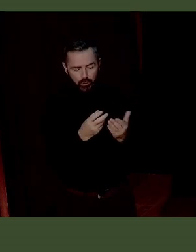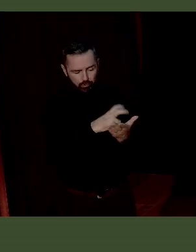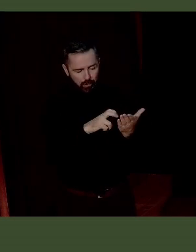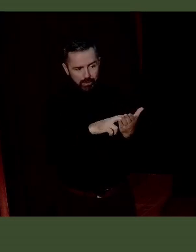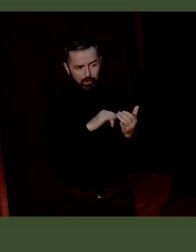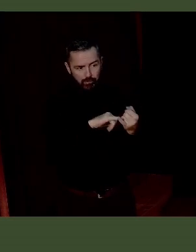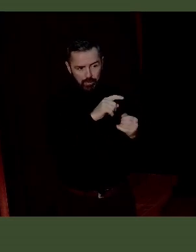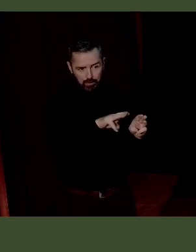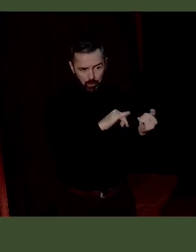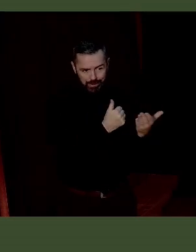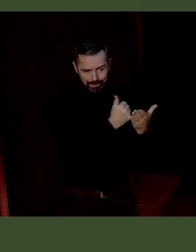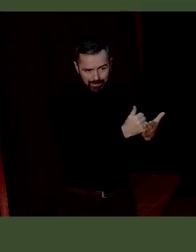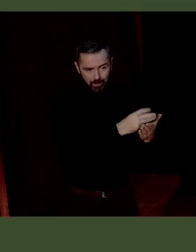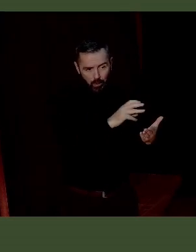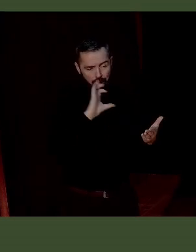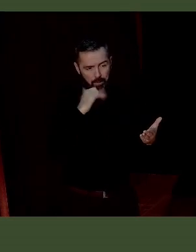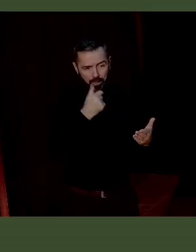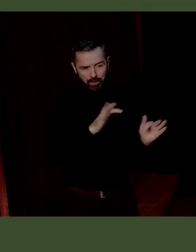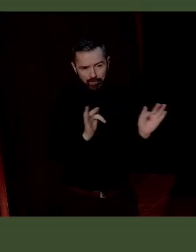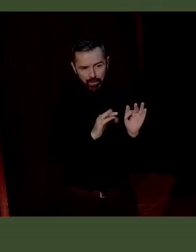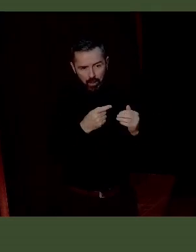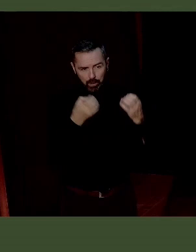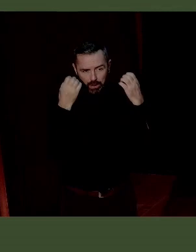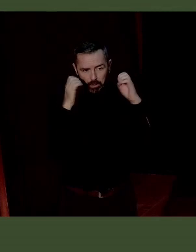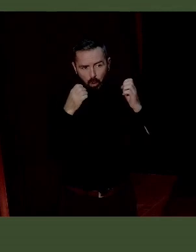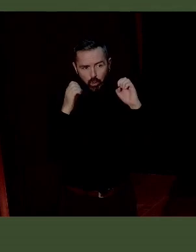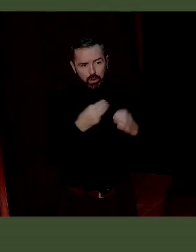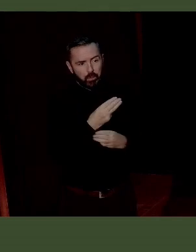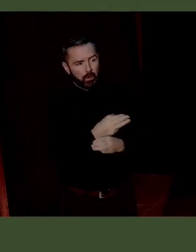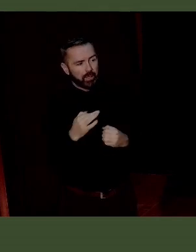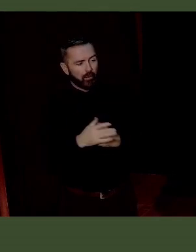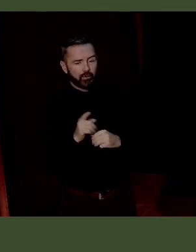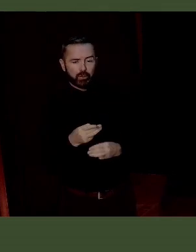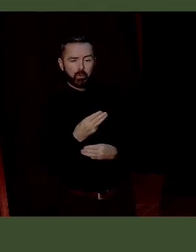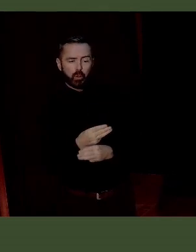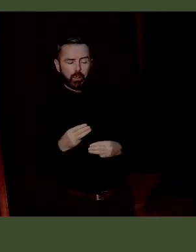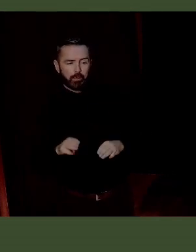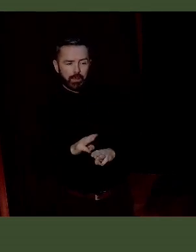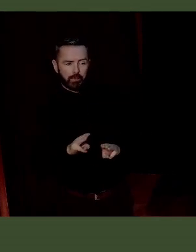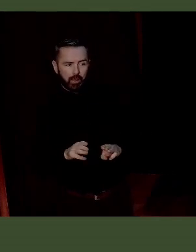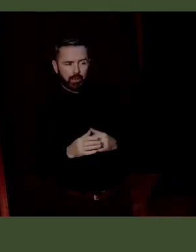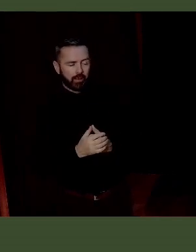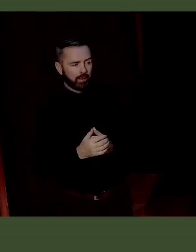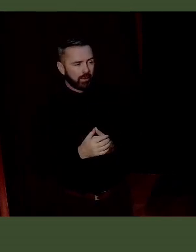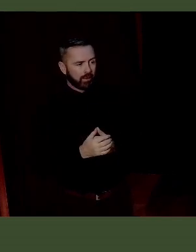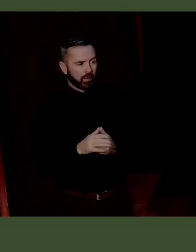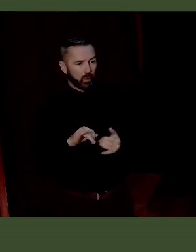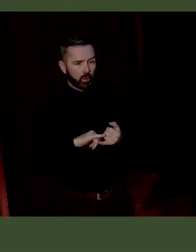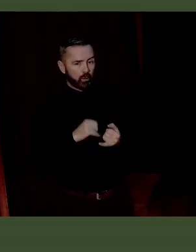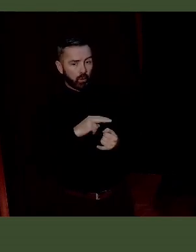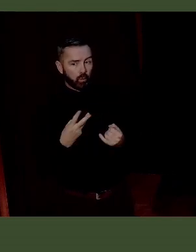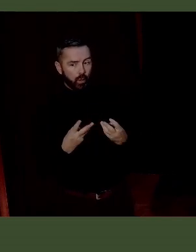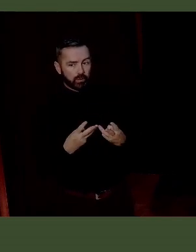those they assisted, because they feared that that would expose the poverty of the decent poor, who might be less willing to